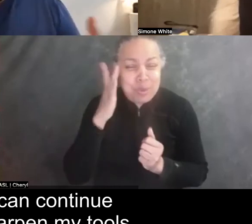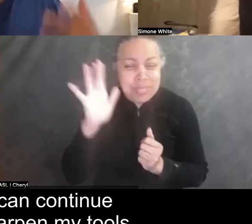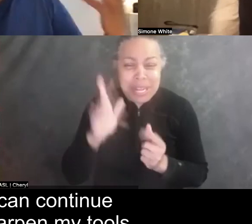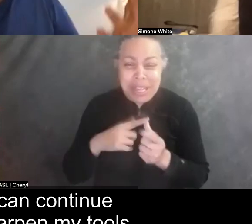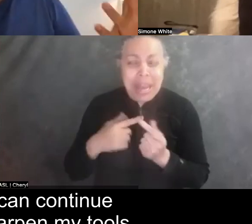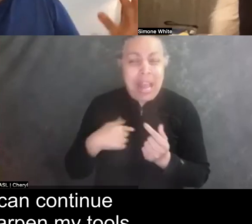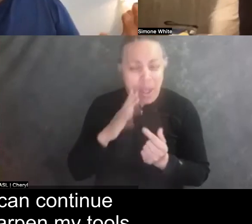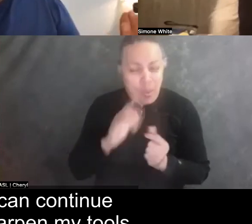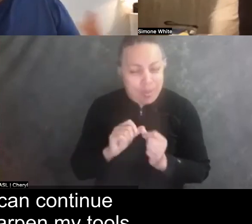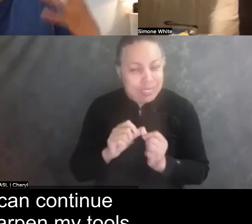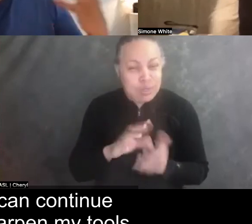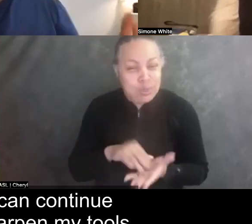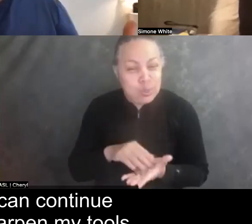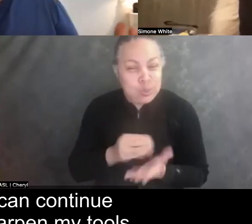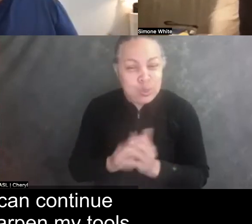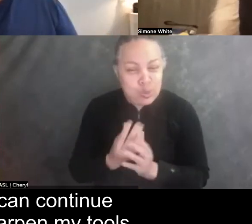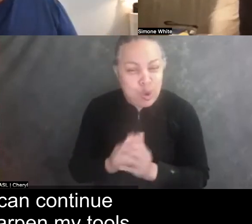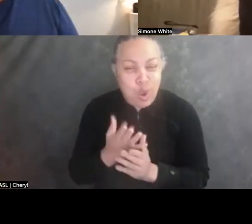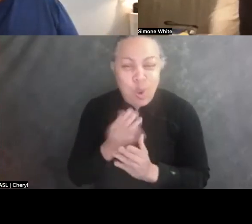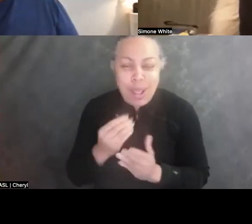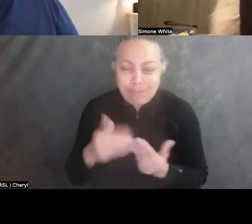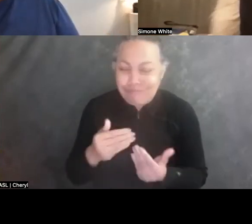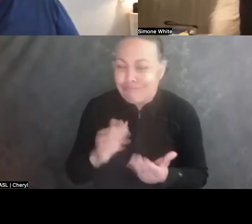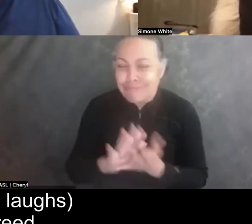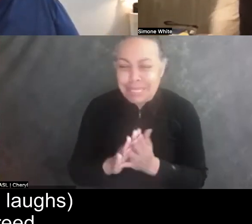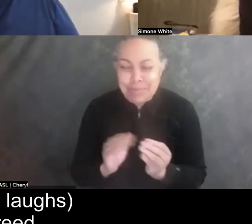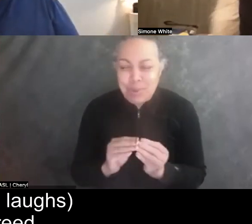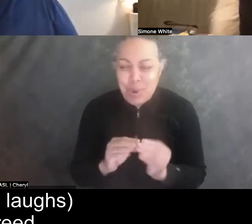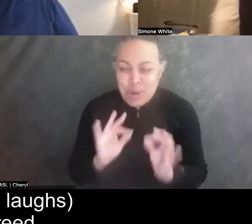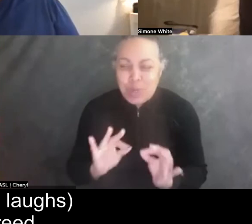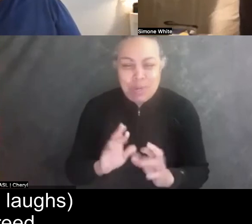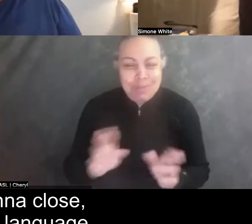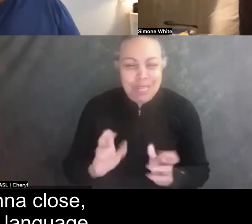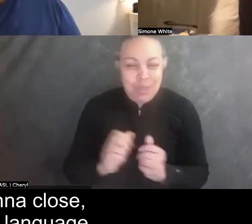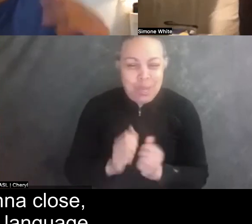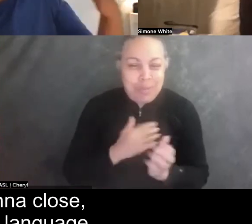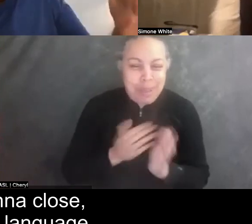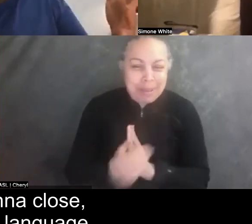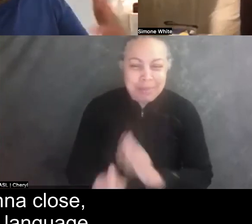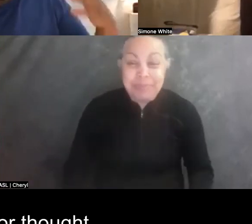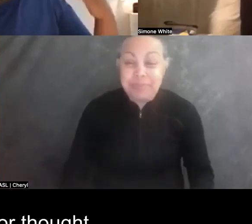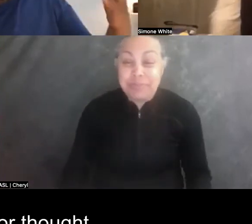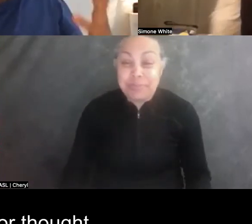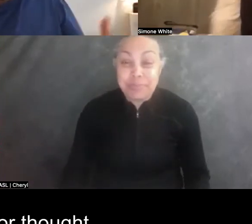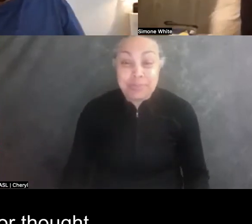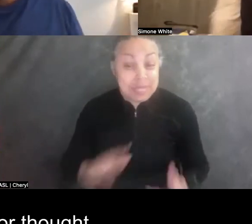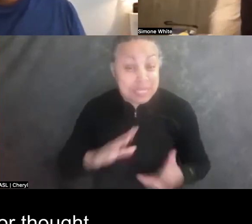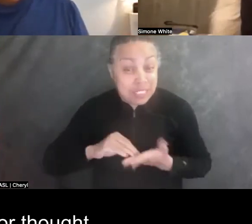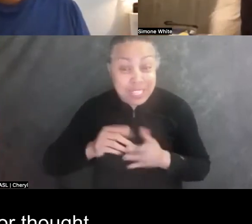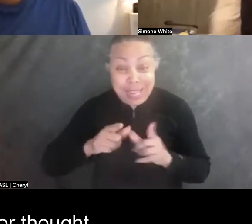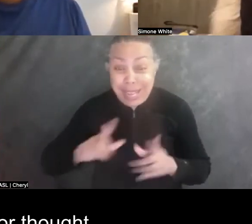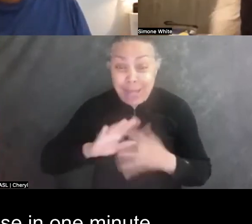continue to grow and sharpen my tools. Agree. we're Tools gonna of language and tools of close.